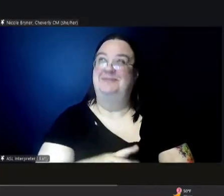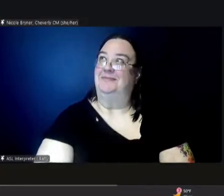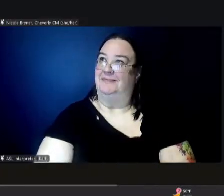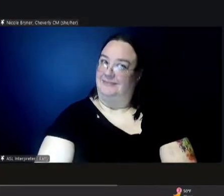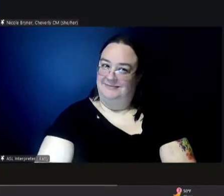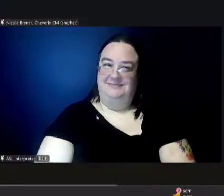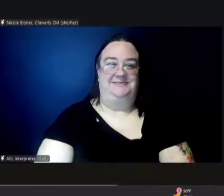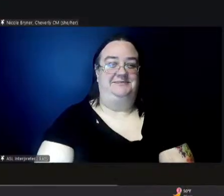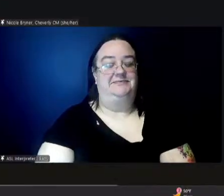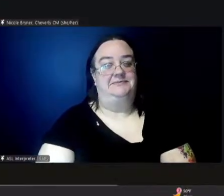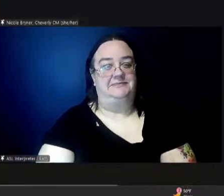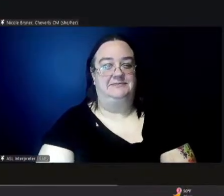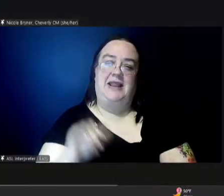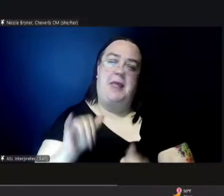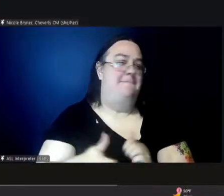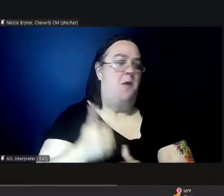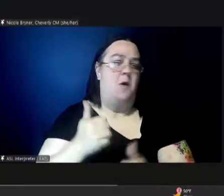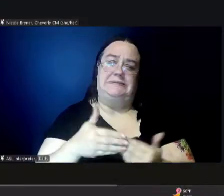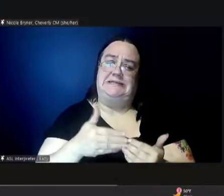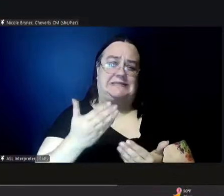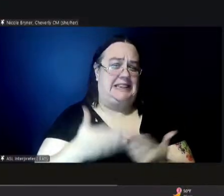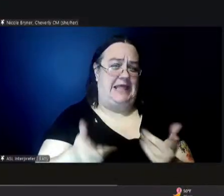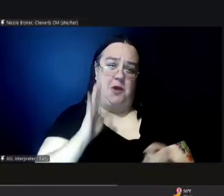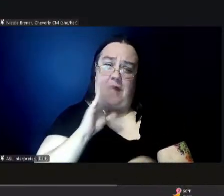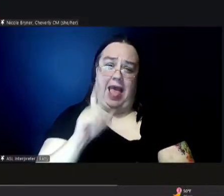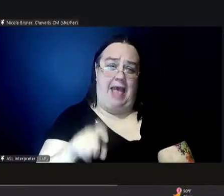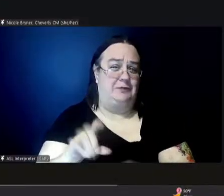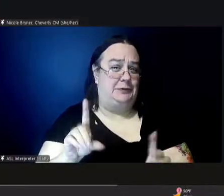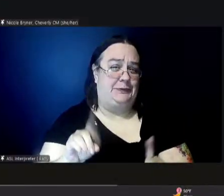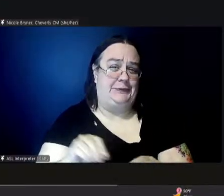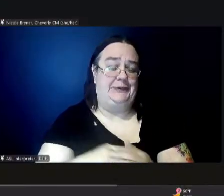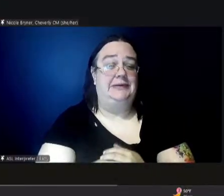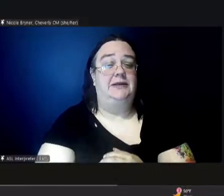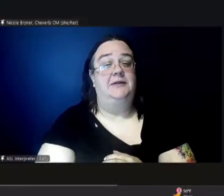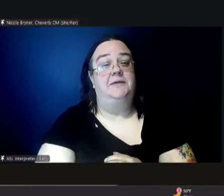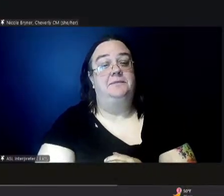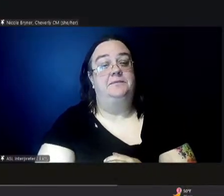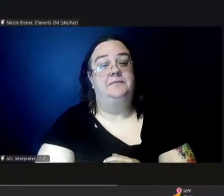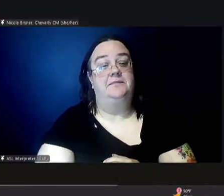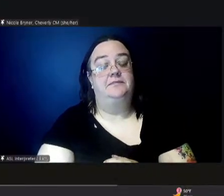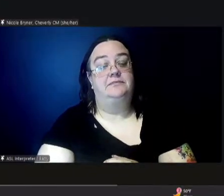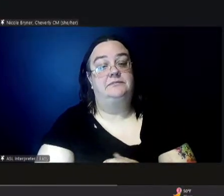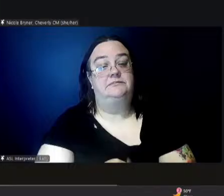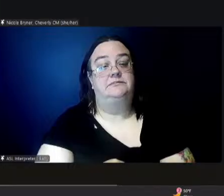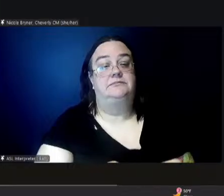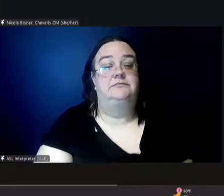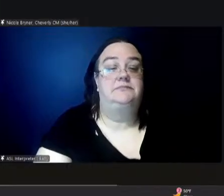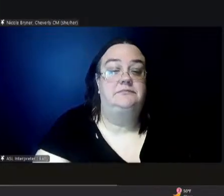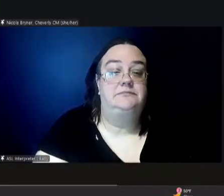This will be the easiest thing. Okay. All right. You can read his if you need to. I'm going to read yours.